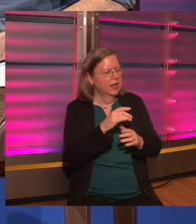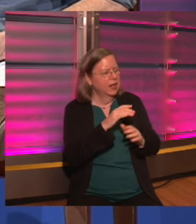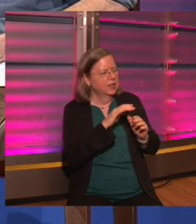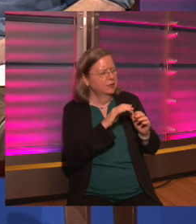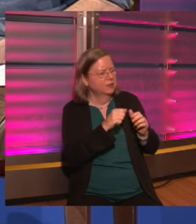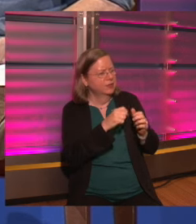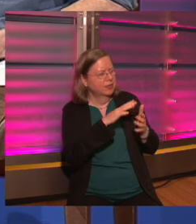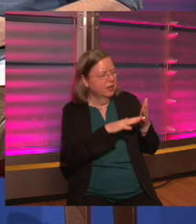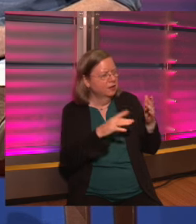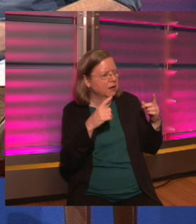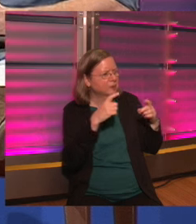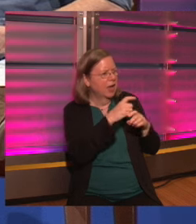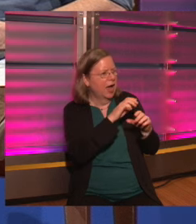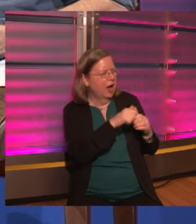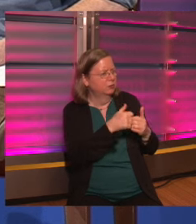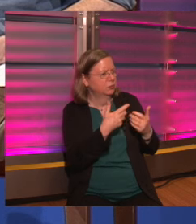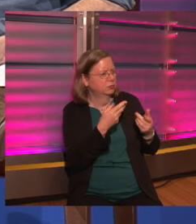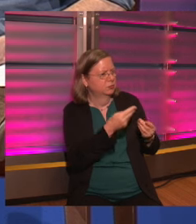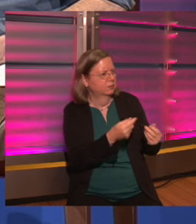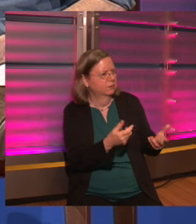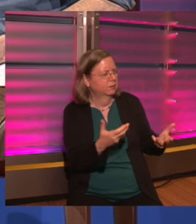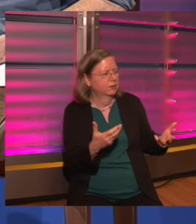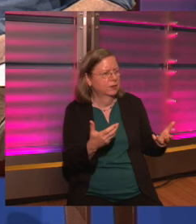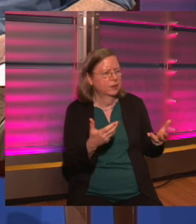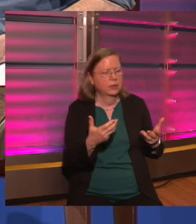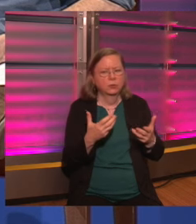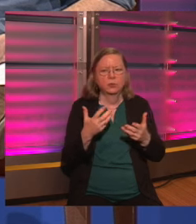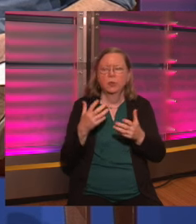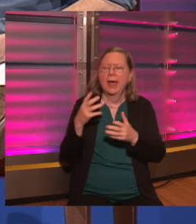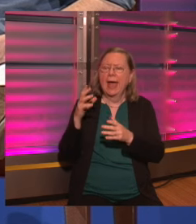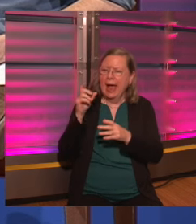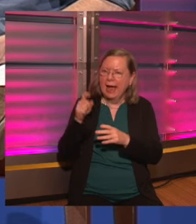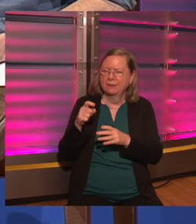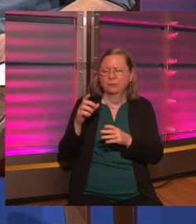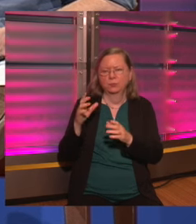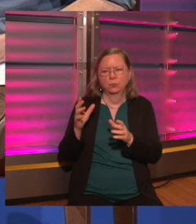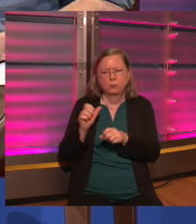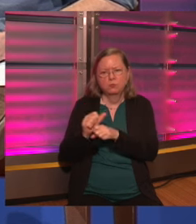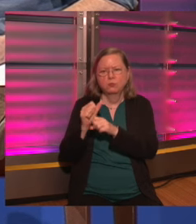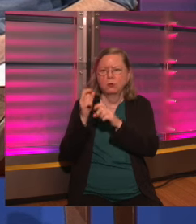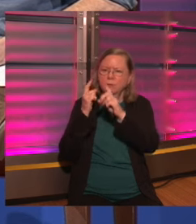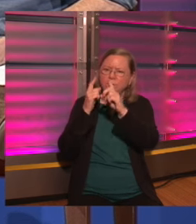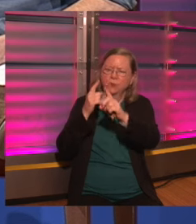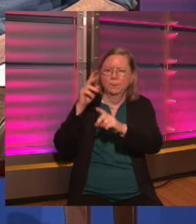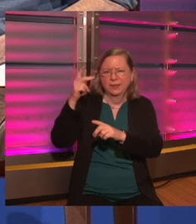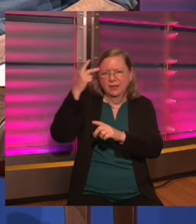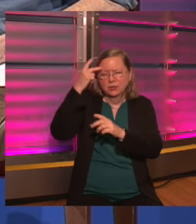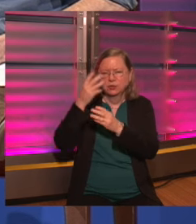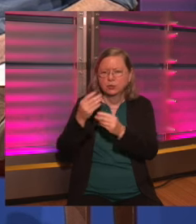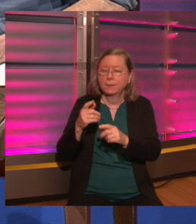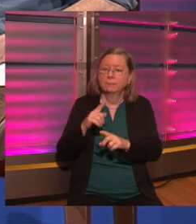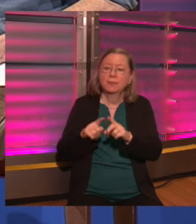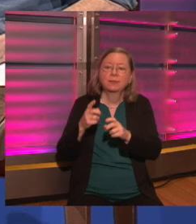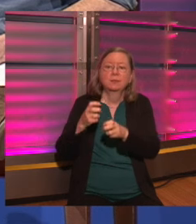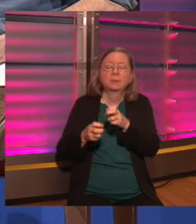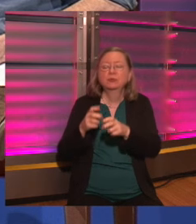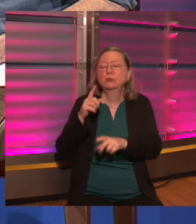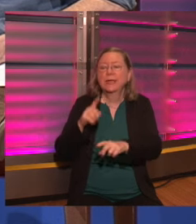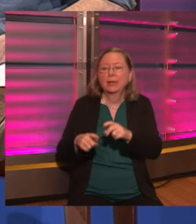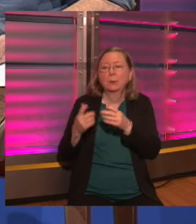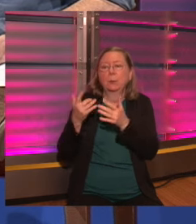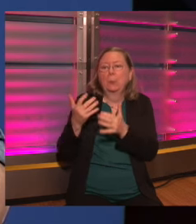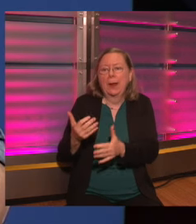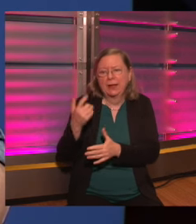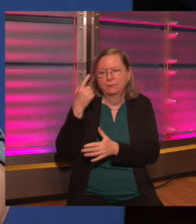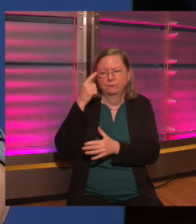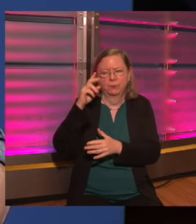area? I mean, you have to continue to push for political solutions. But the problem is you cannot wait for a political solution is what I think is key.